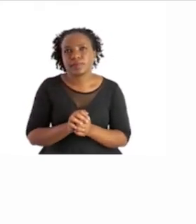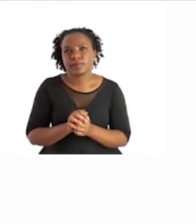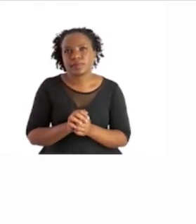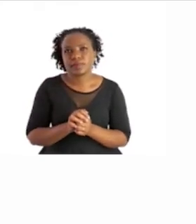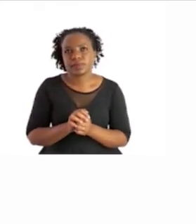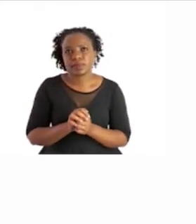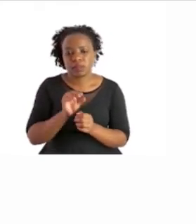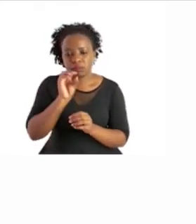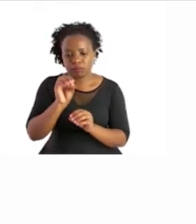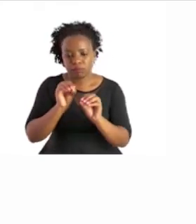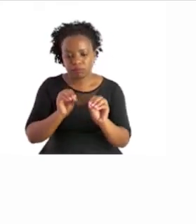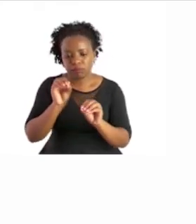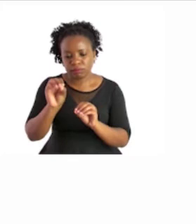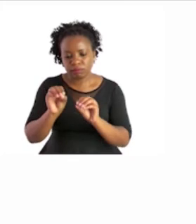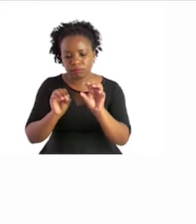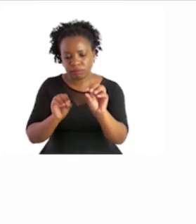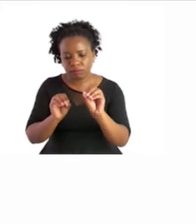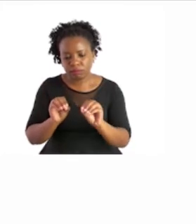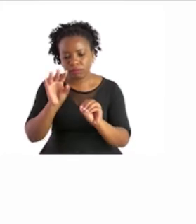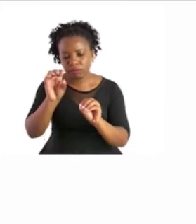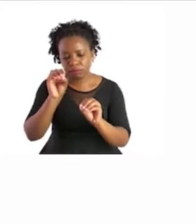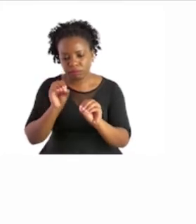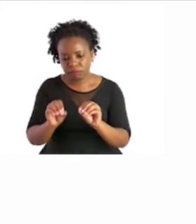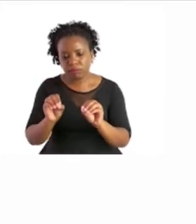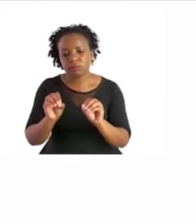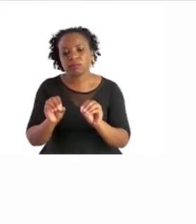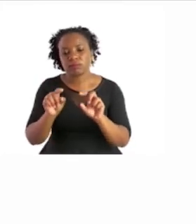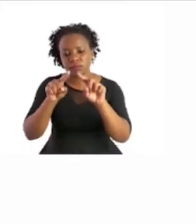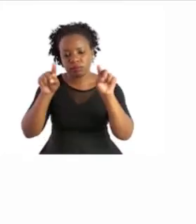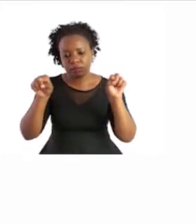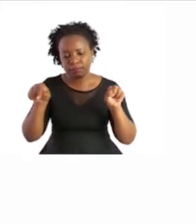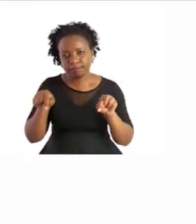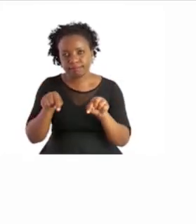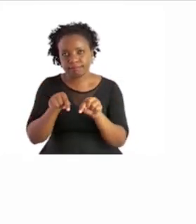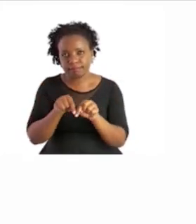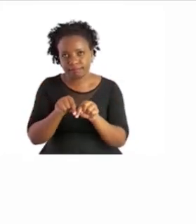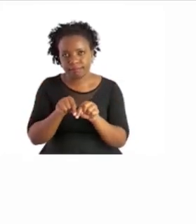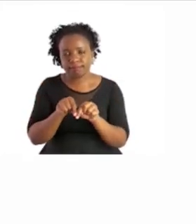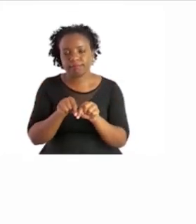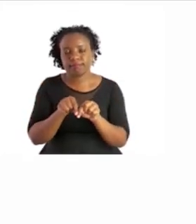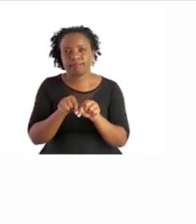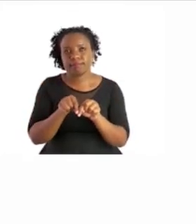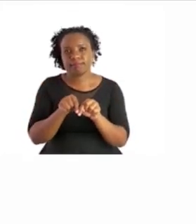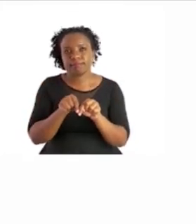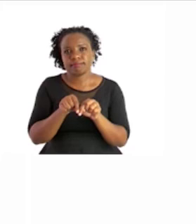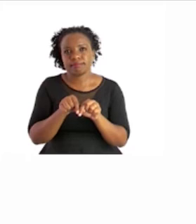Classify the following nouns in the table below by writing word item in